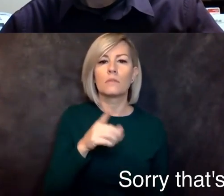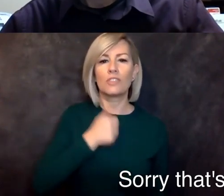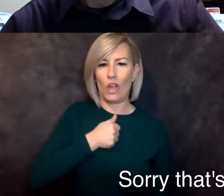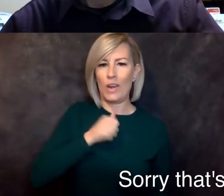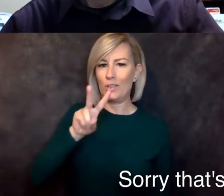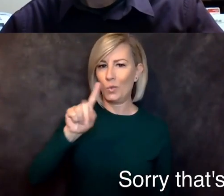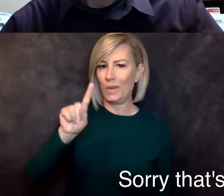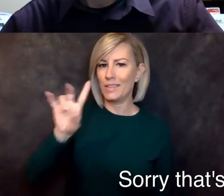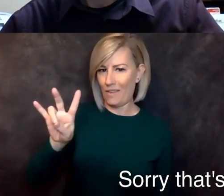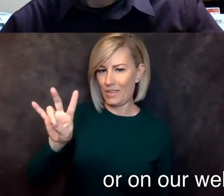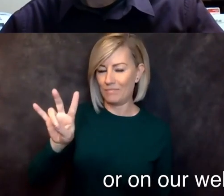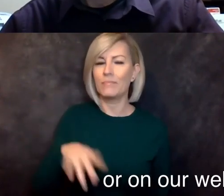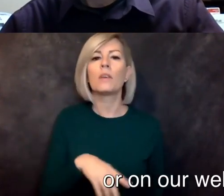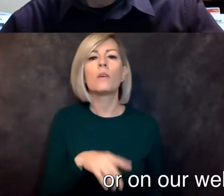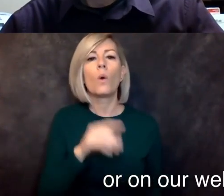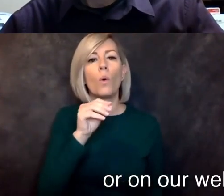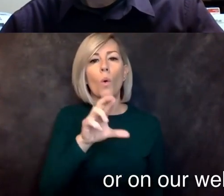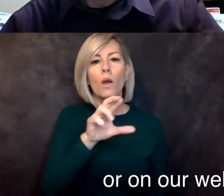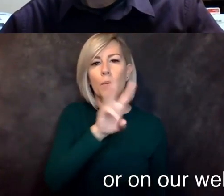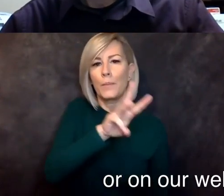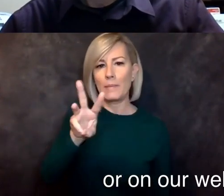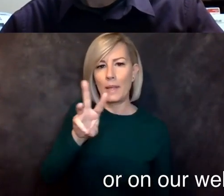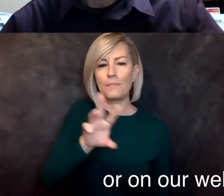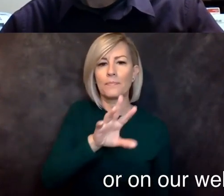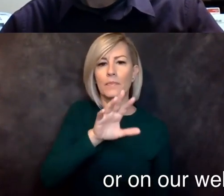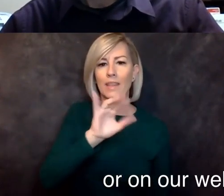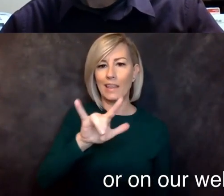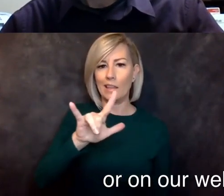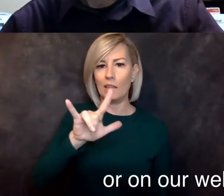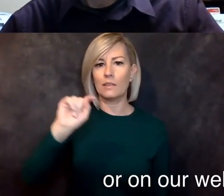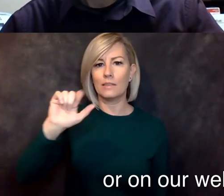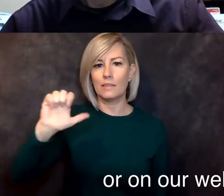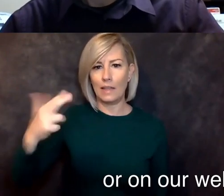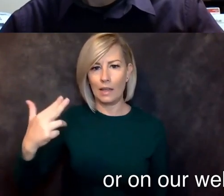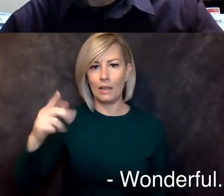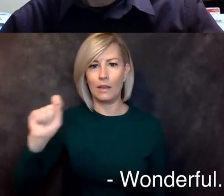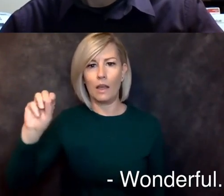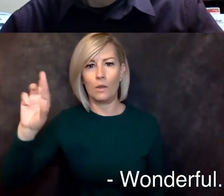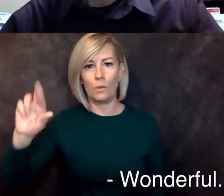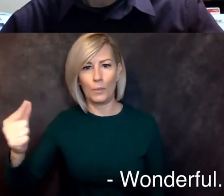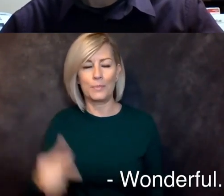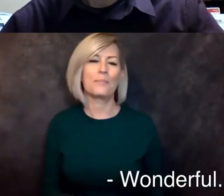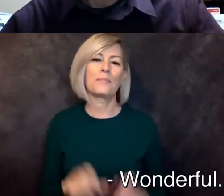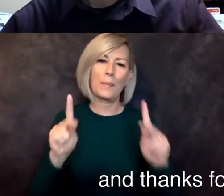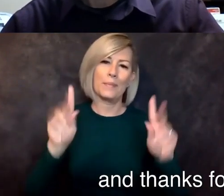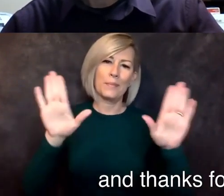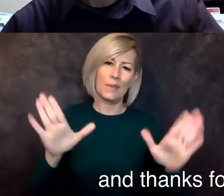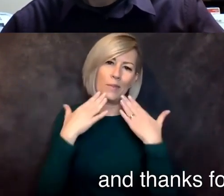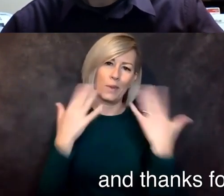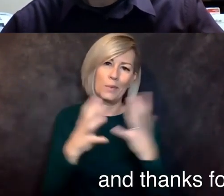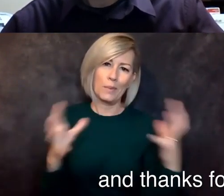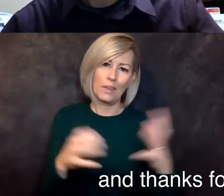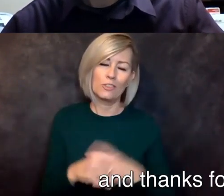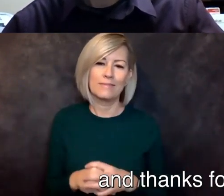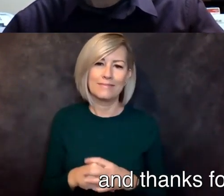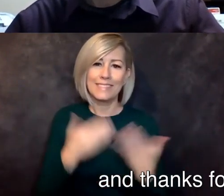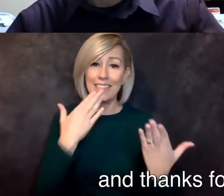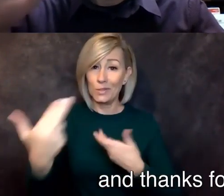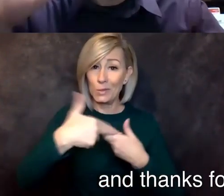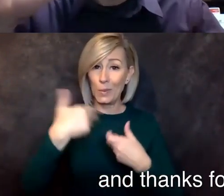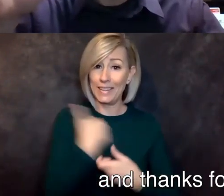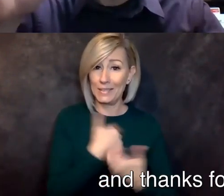code 217. Or on our website at iltef.org. Wonderful. Thanks so much. And thanks for joining us